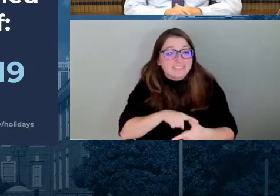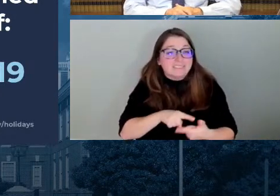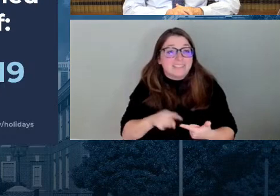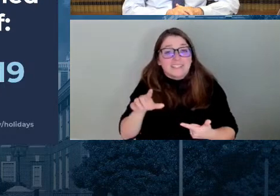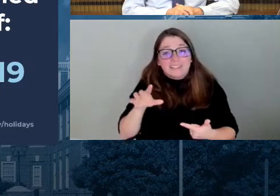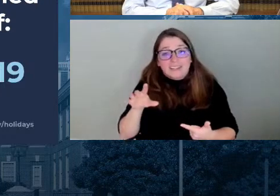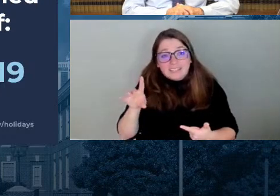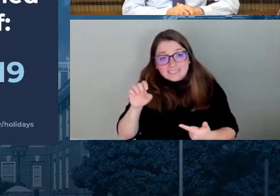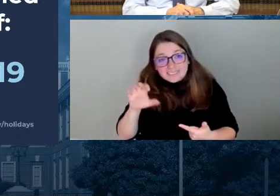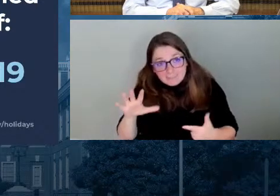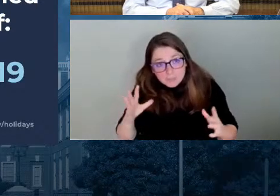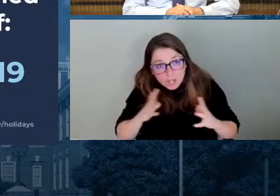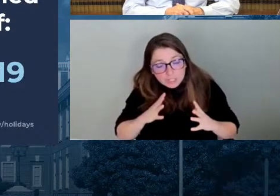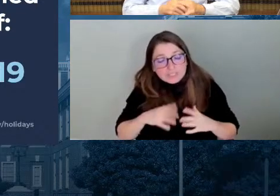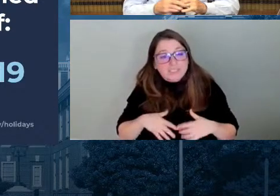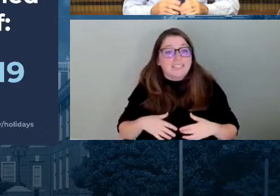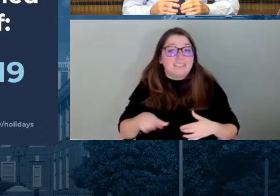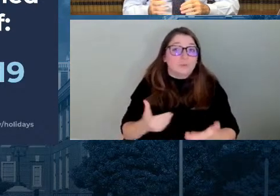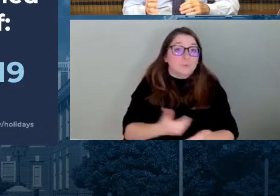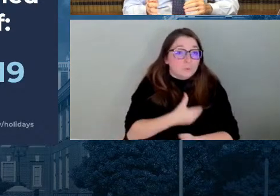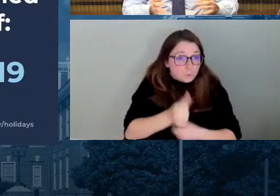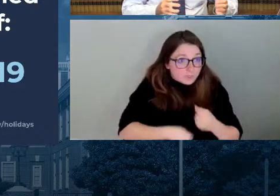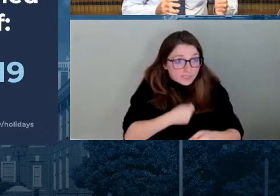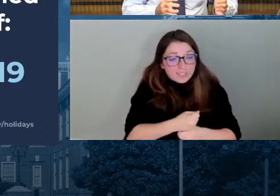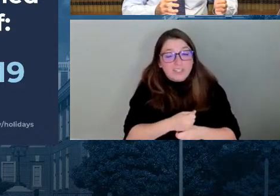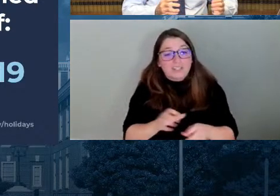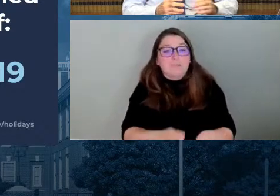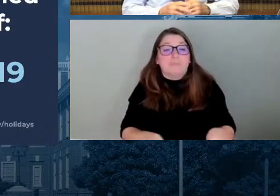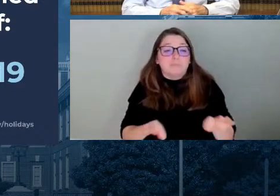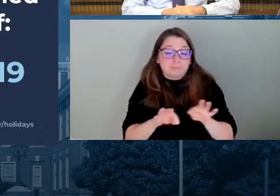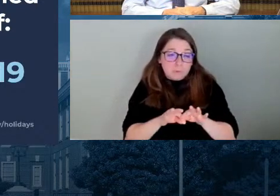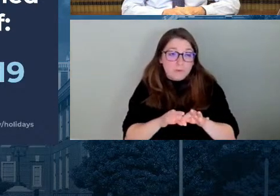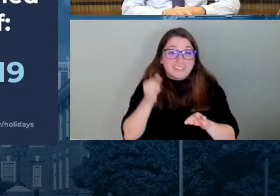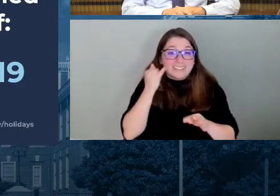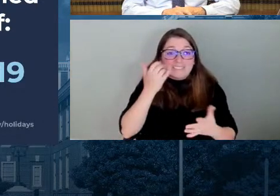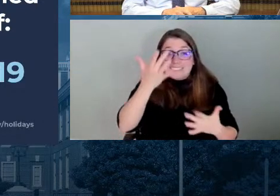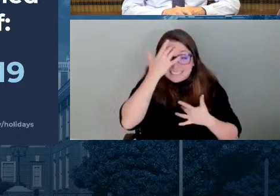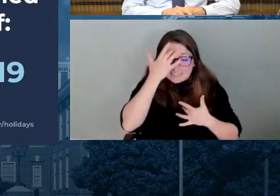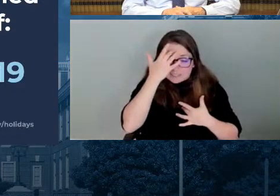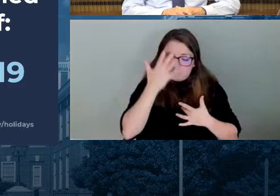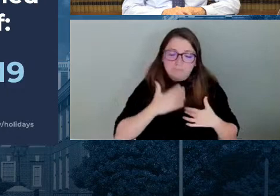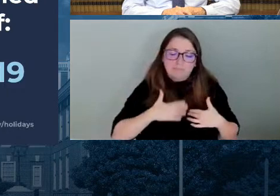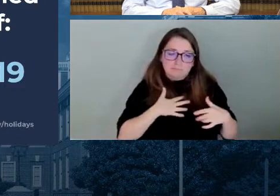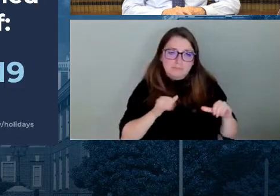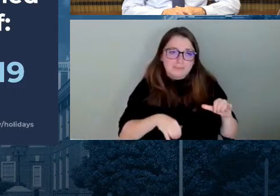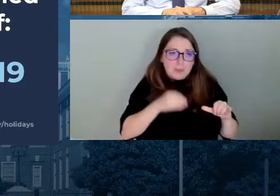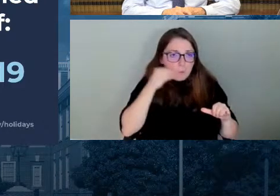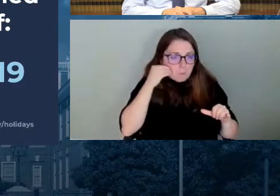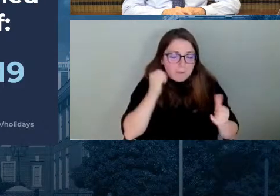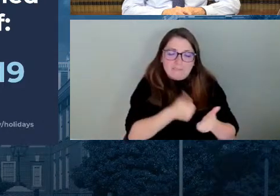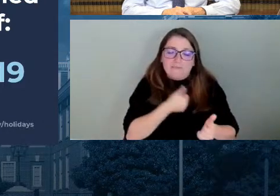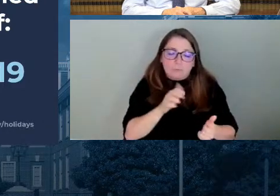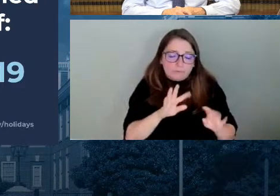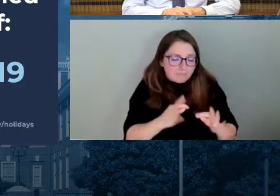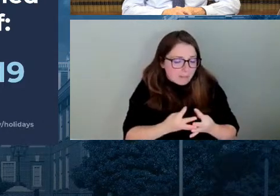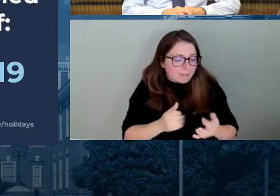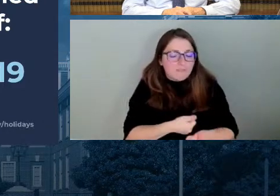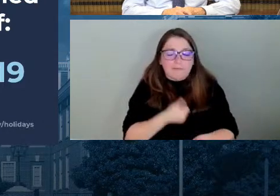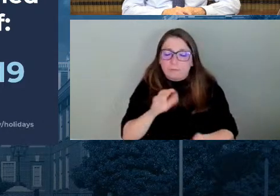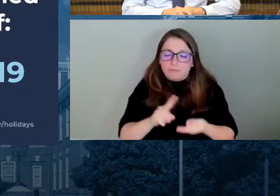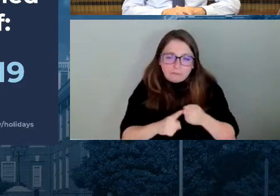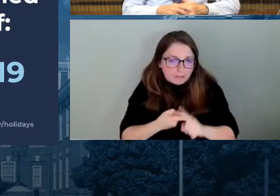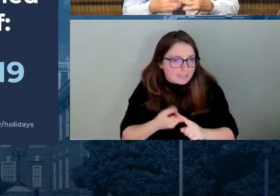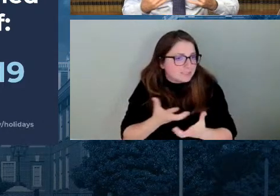kinds of settings that you'll be in. If you're sick, really, you should stay away from family members and friends to the extent that you